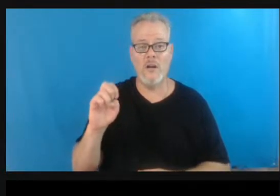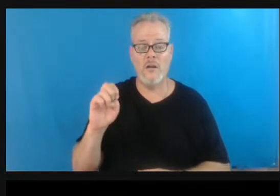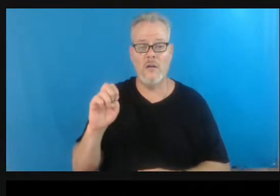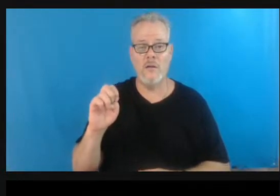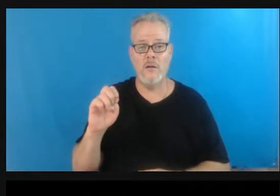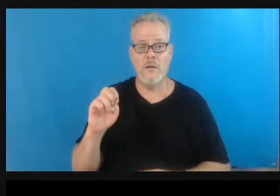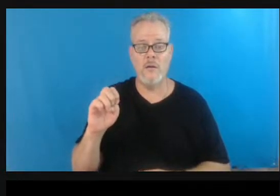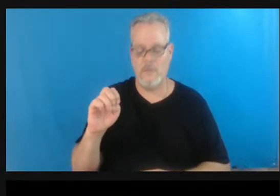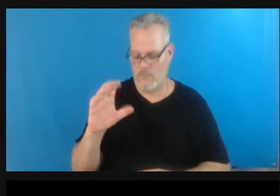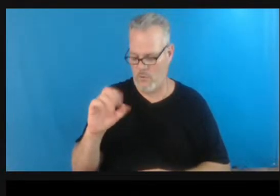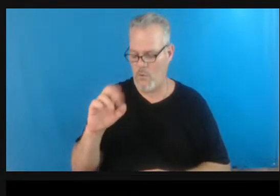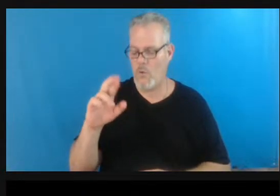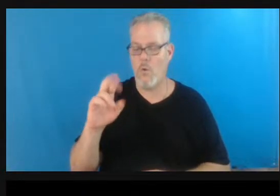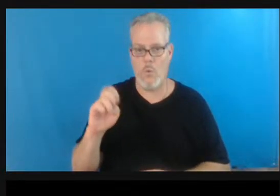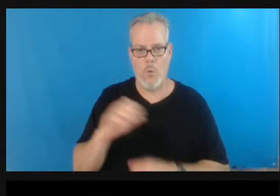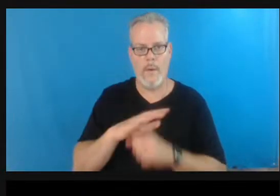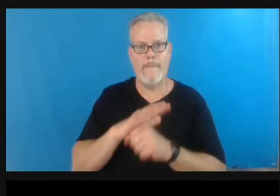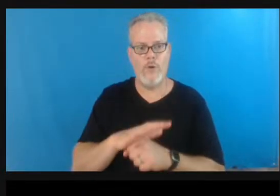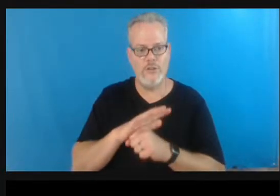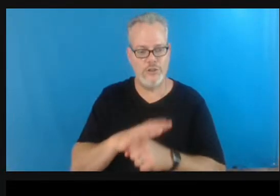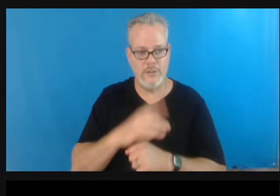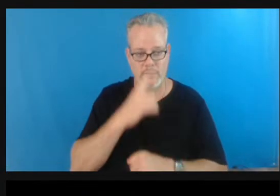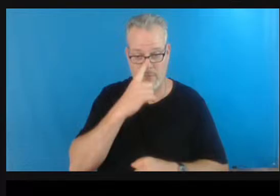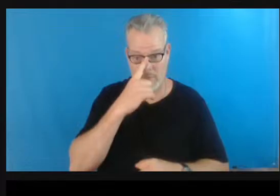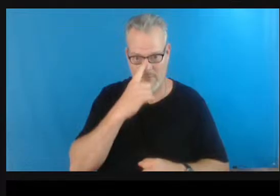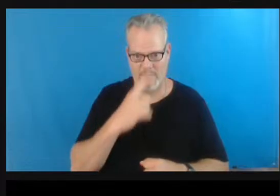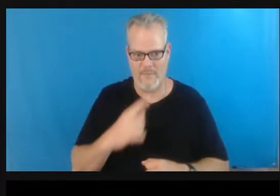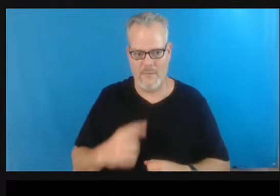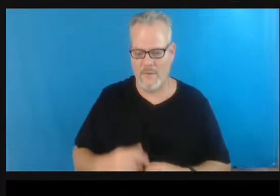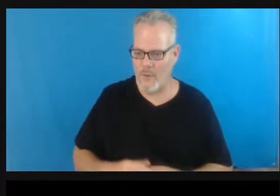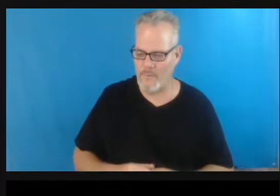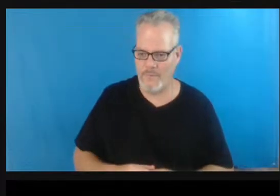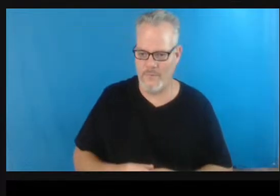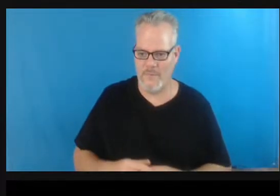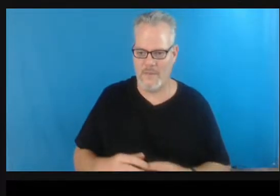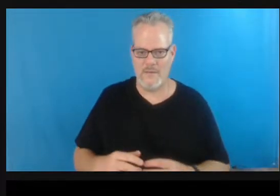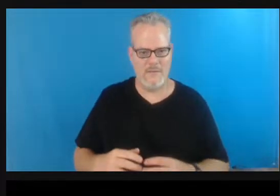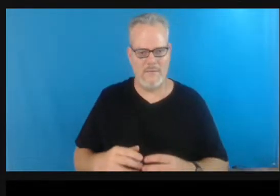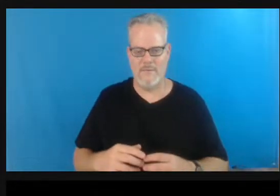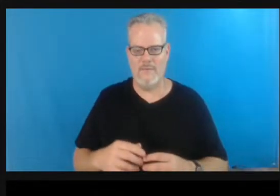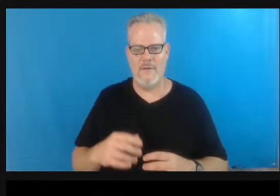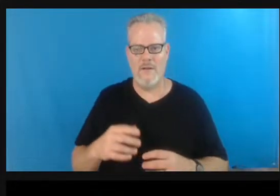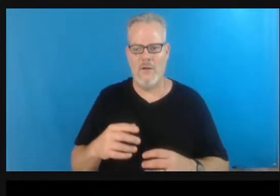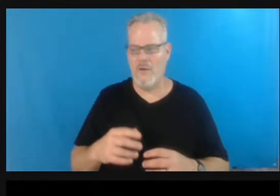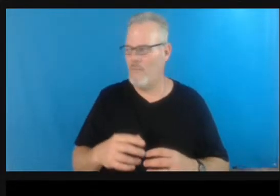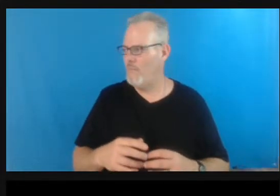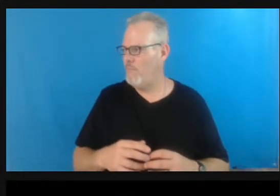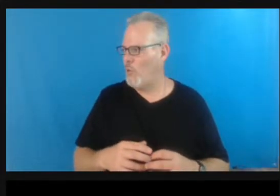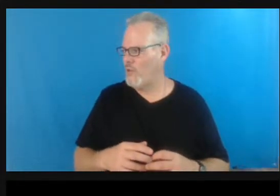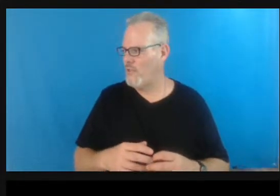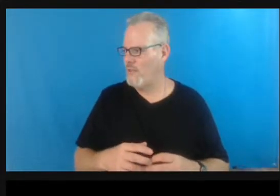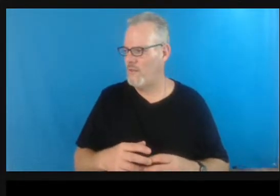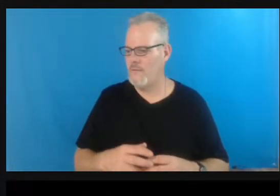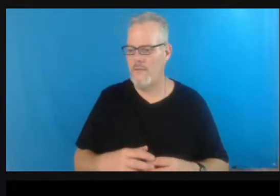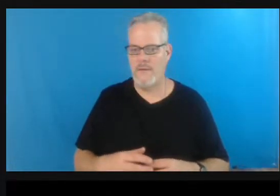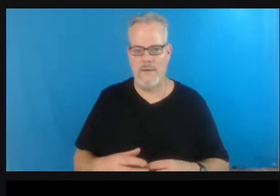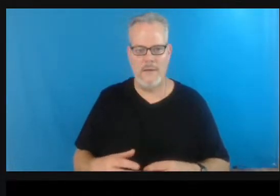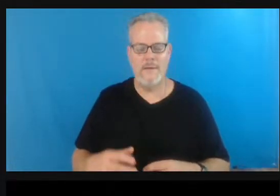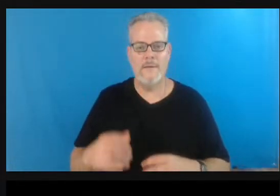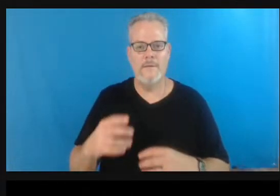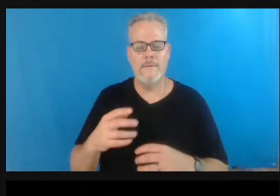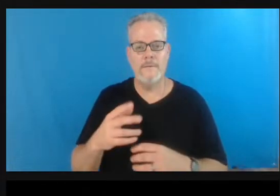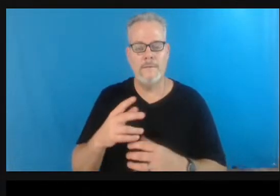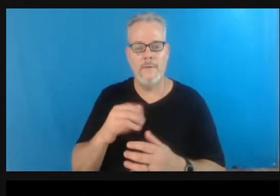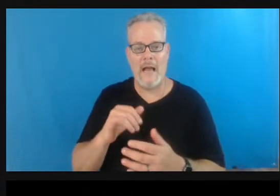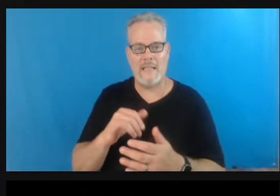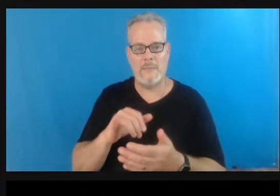Kīlauea, that drop in pore pressure can propagate down the conduit all the way to the hotspot and all the way